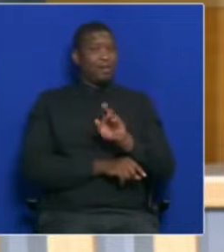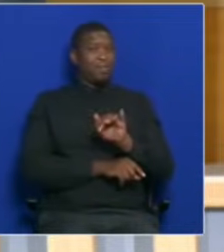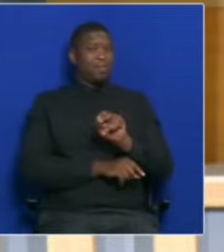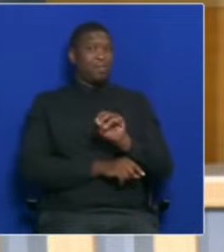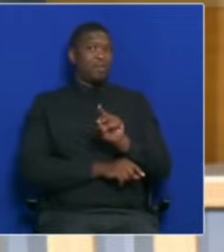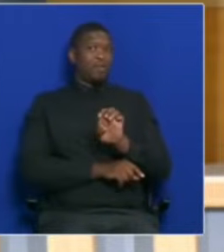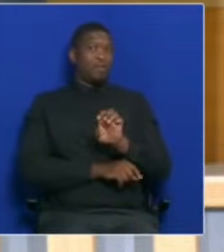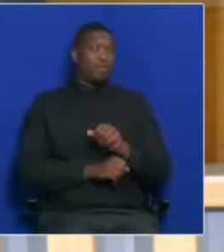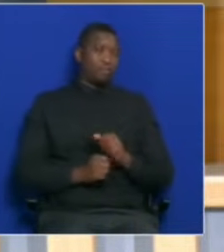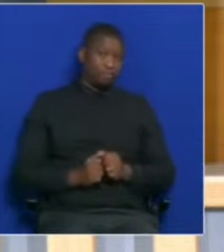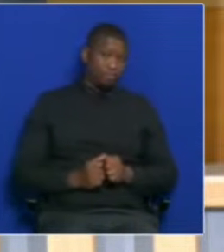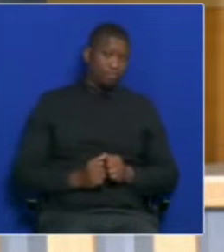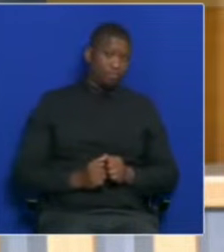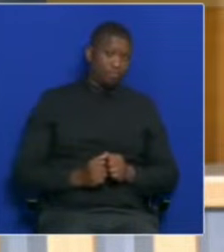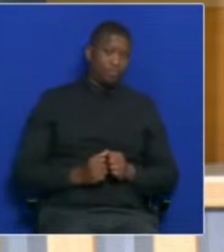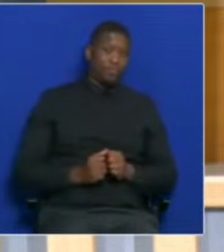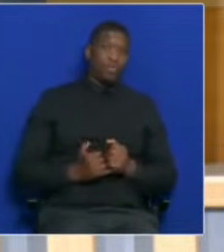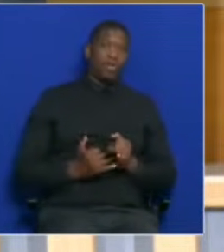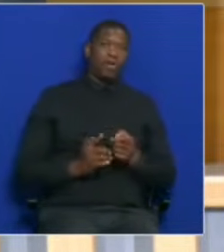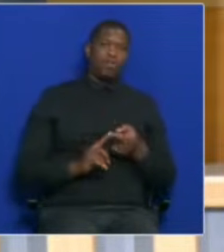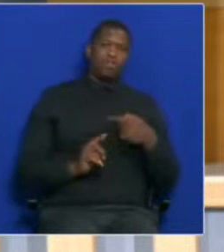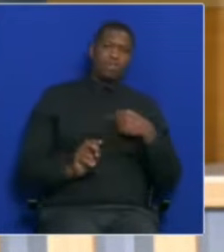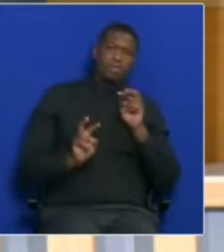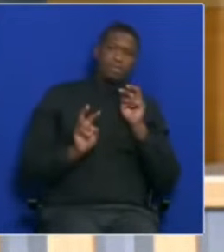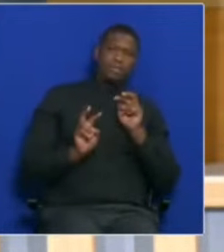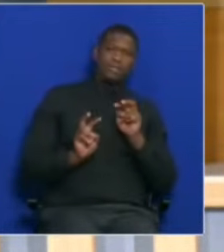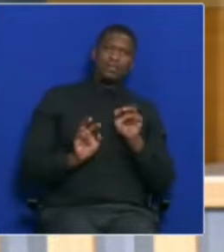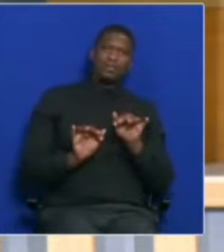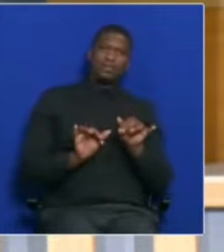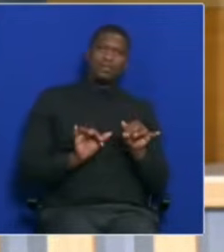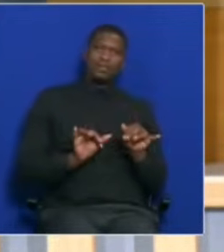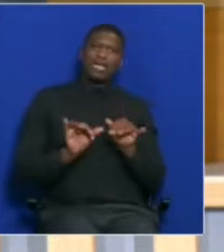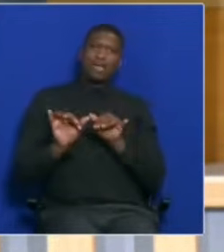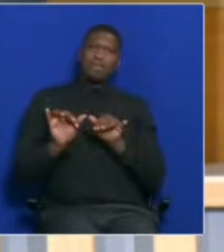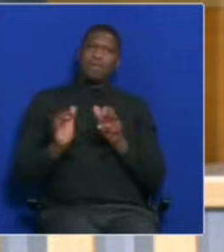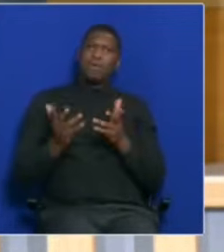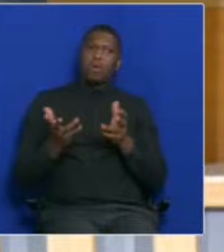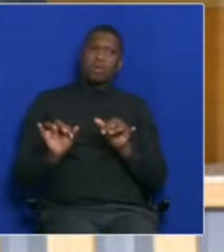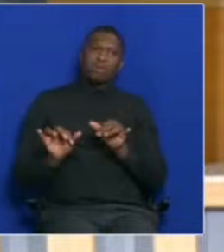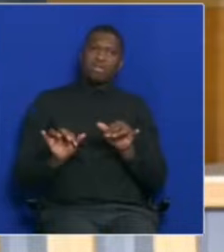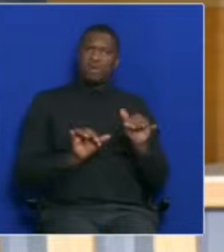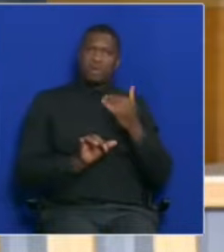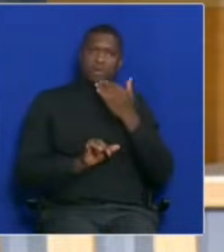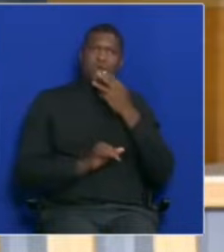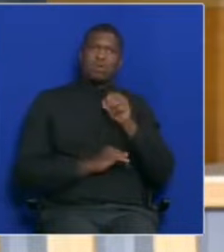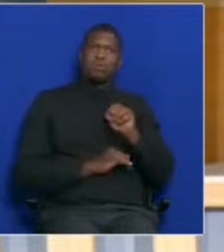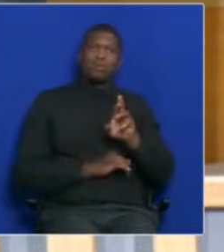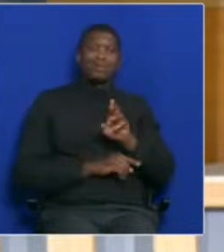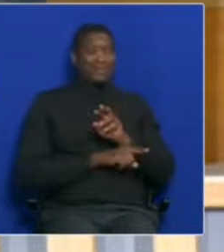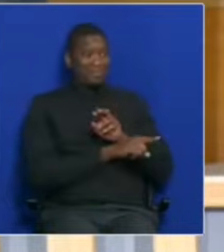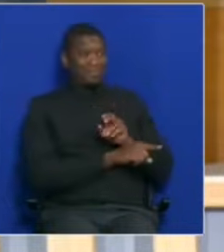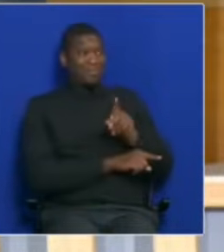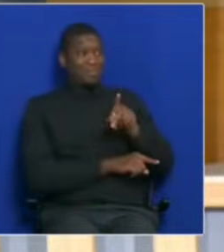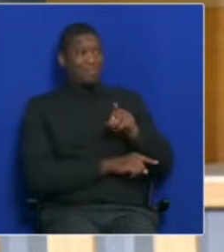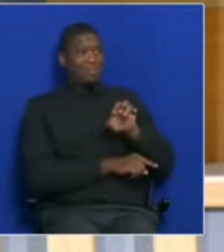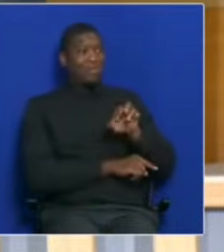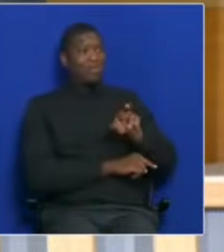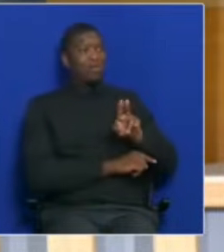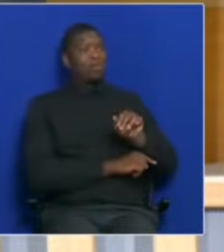And from where I'm sitting, it's no different from what Mr. Perumal has been doing, which is